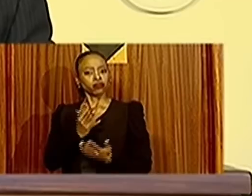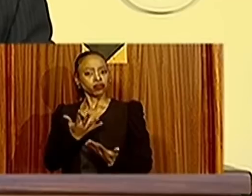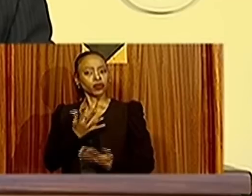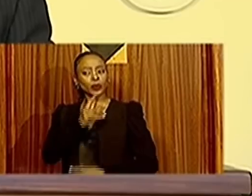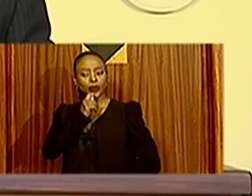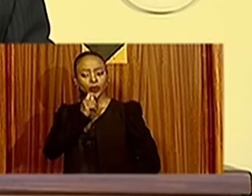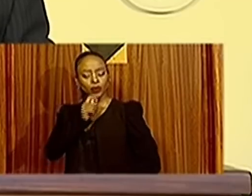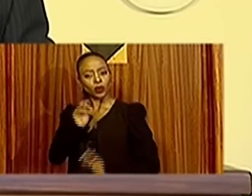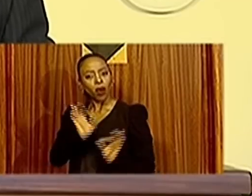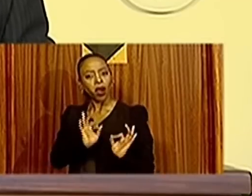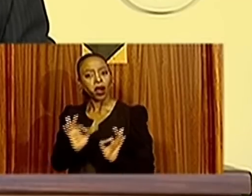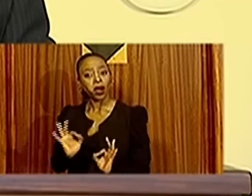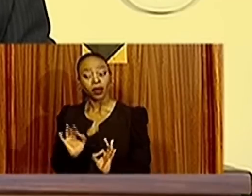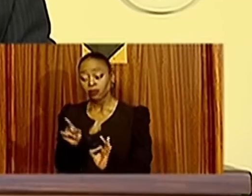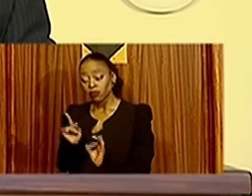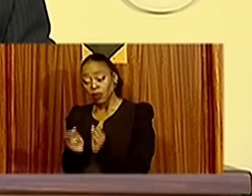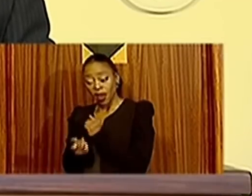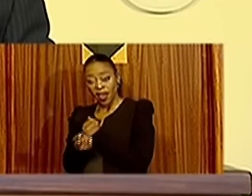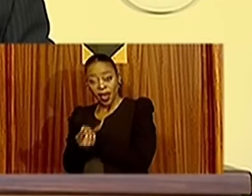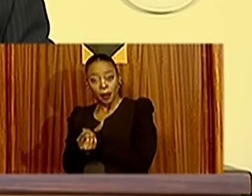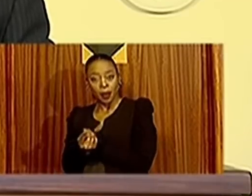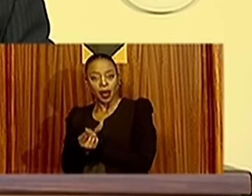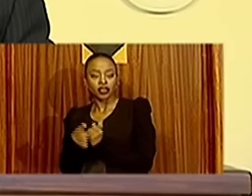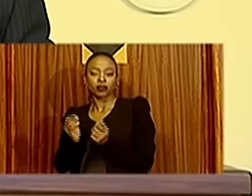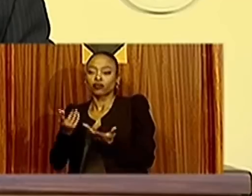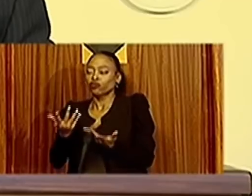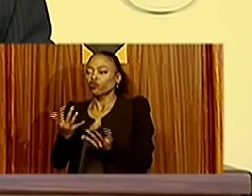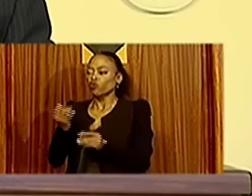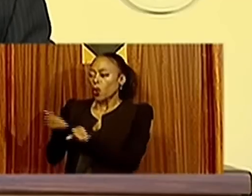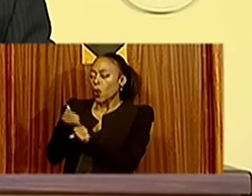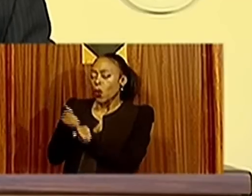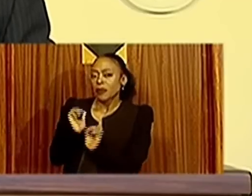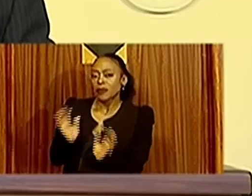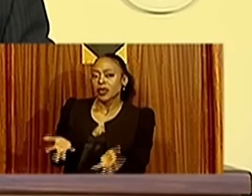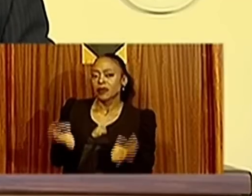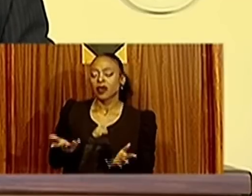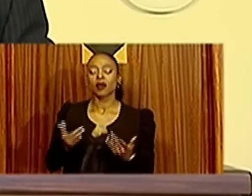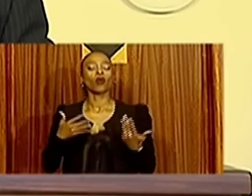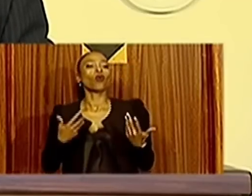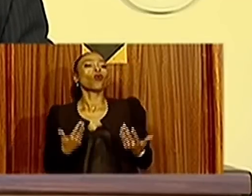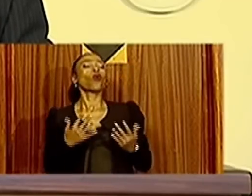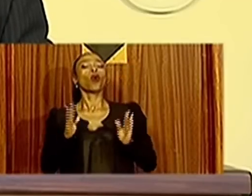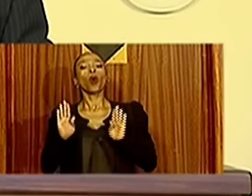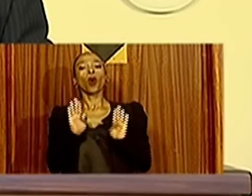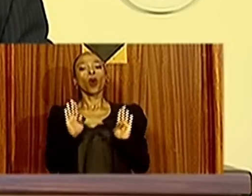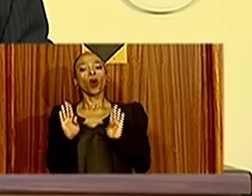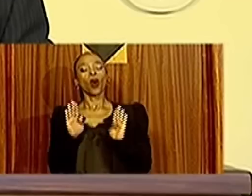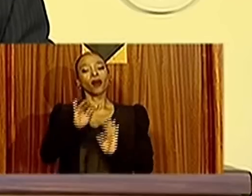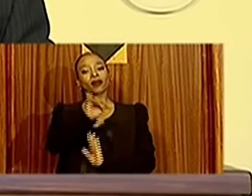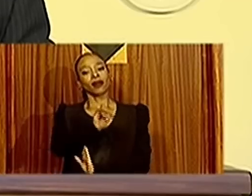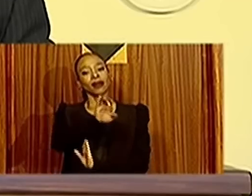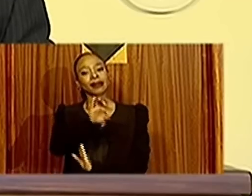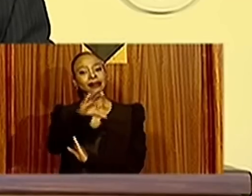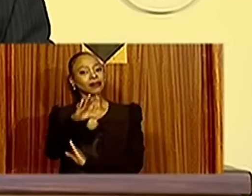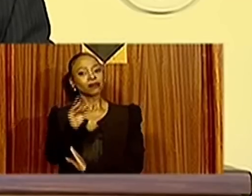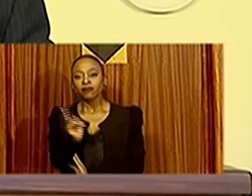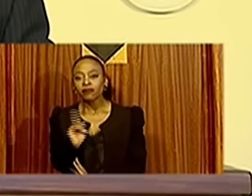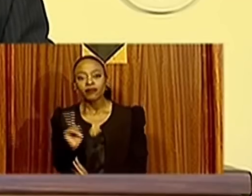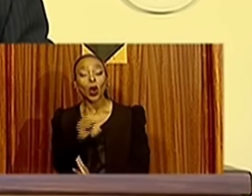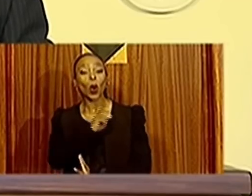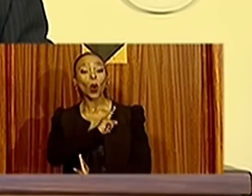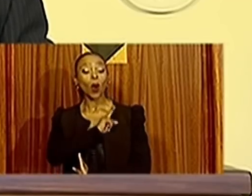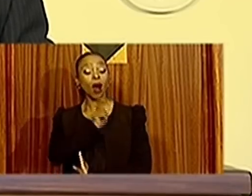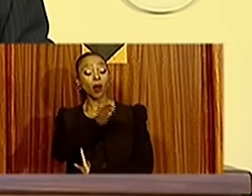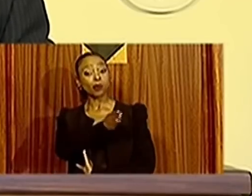This has been made possible not only by the work and the conduct of the IEC, but also by the